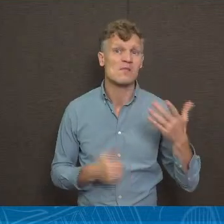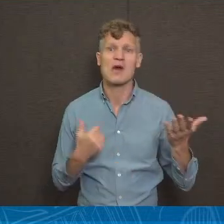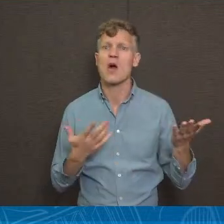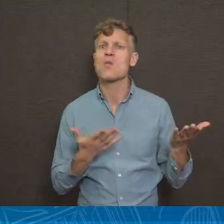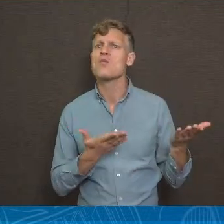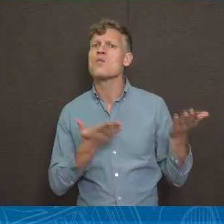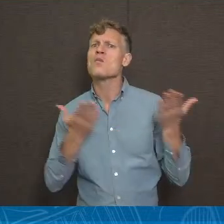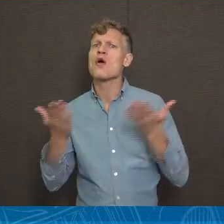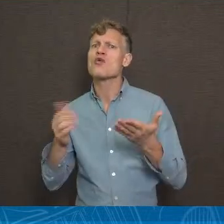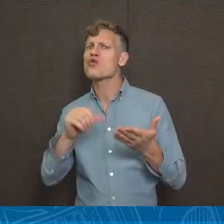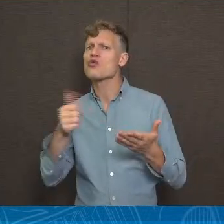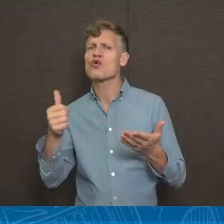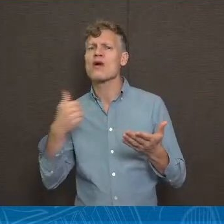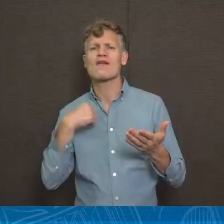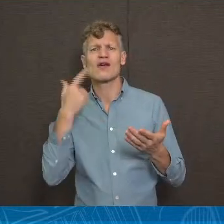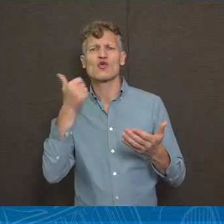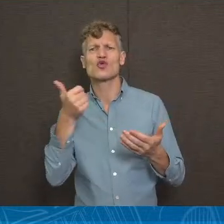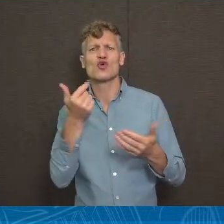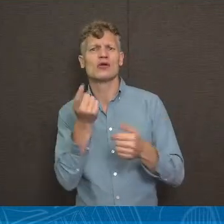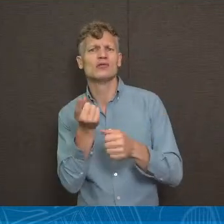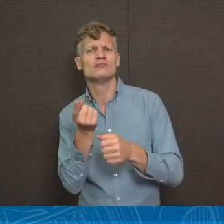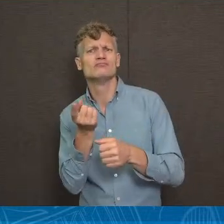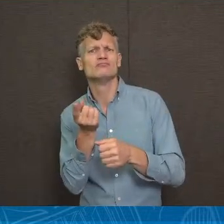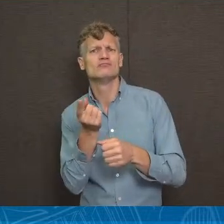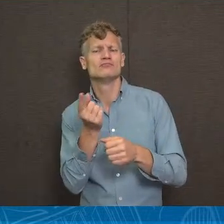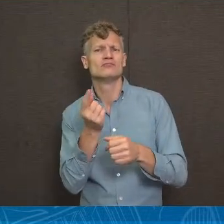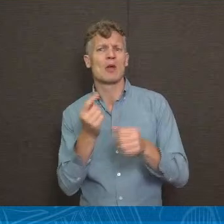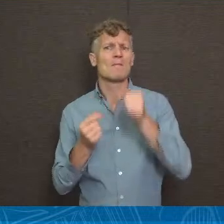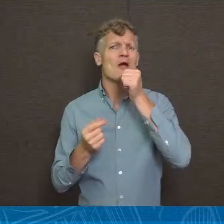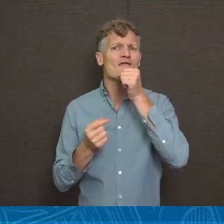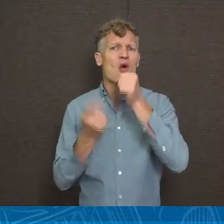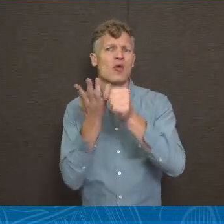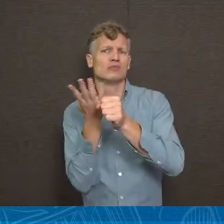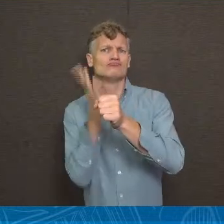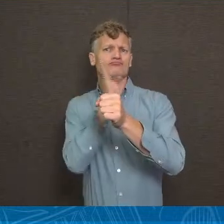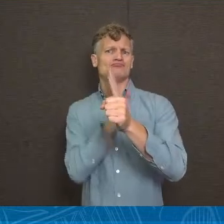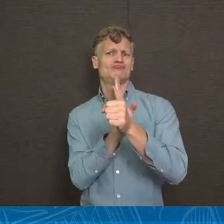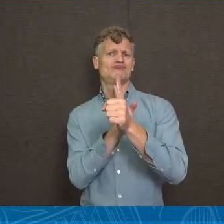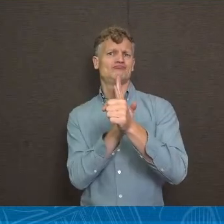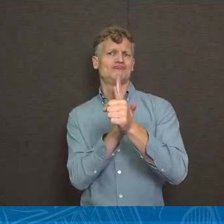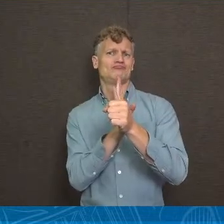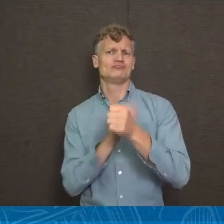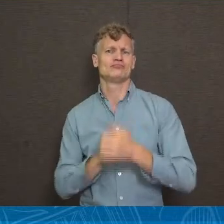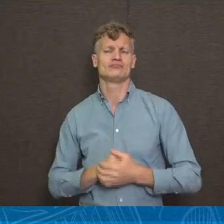mic already so we save time? 1, 2, and 3, please. Yes.